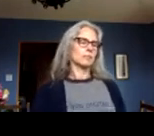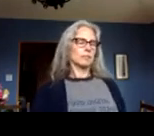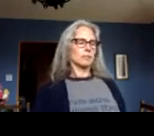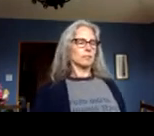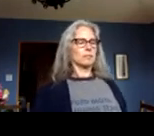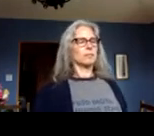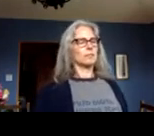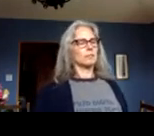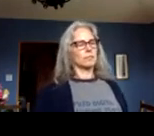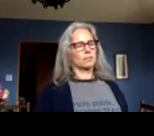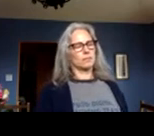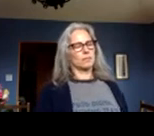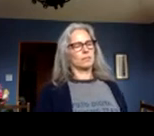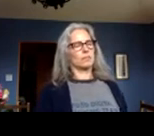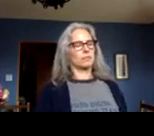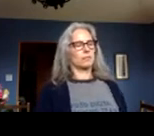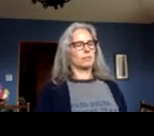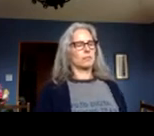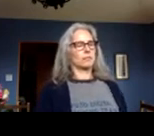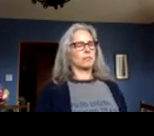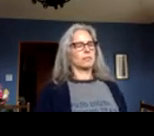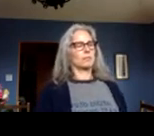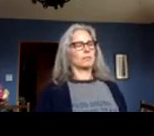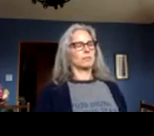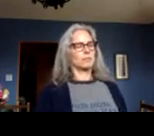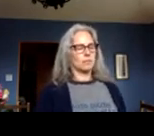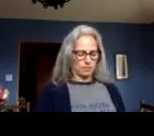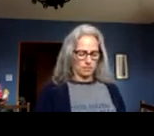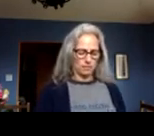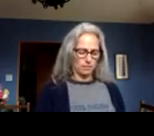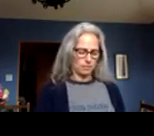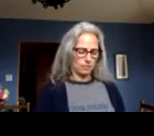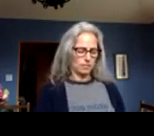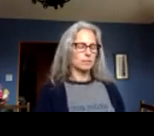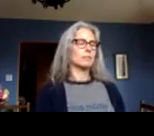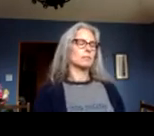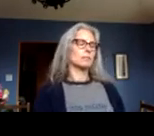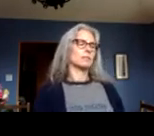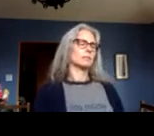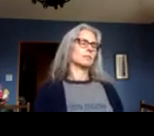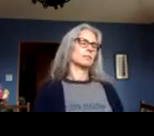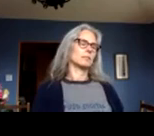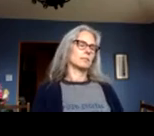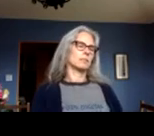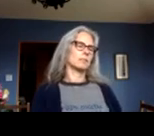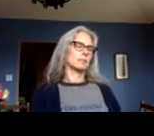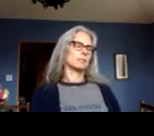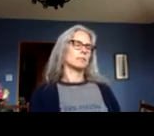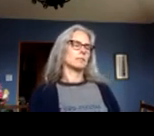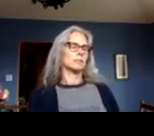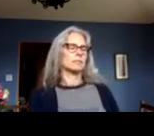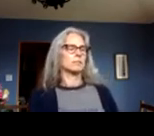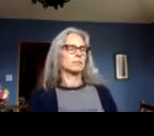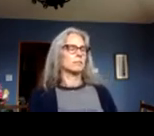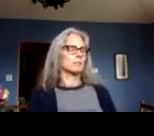class. Okay. A general tip or trick, just kind of